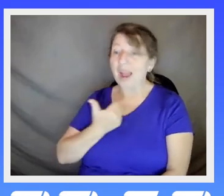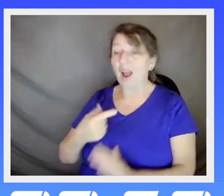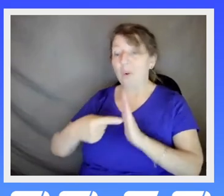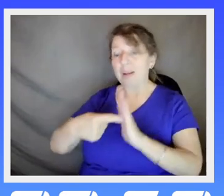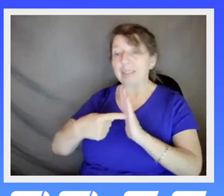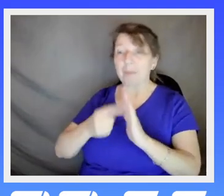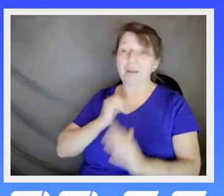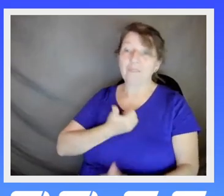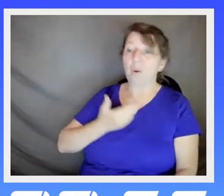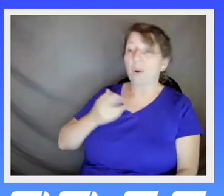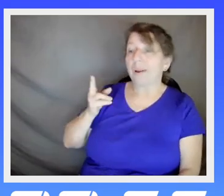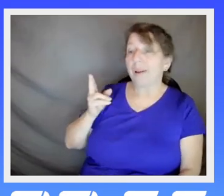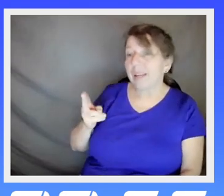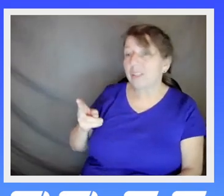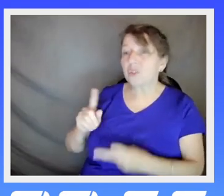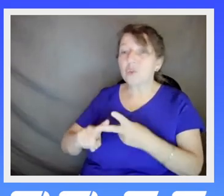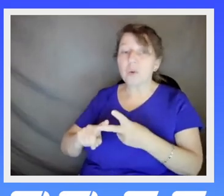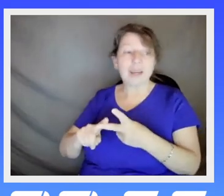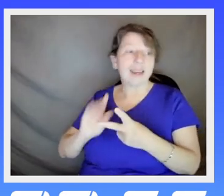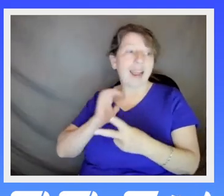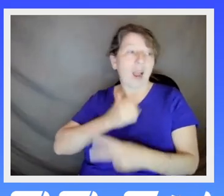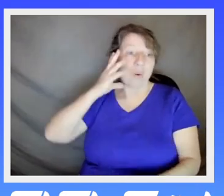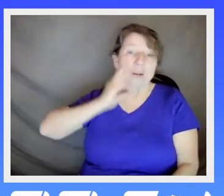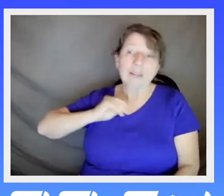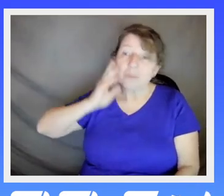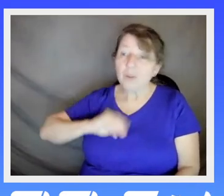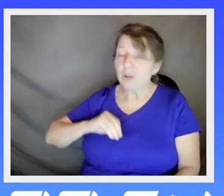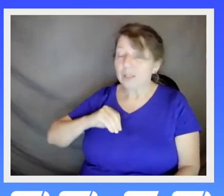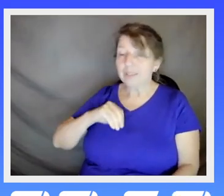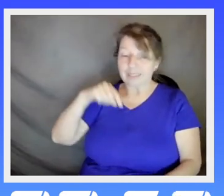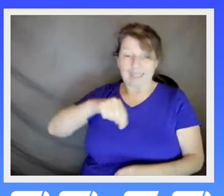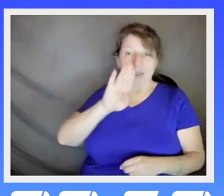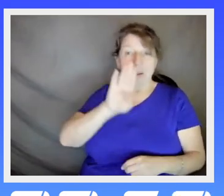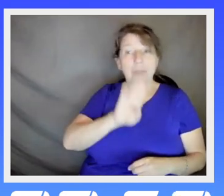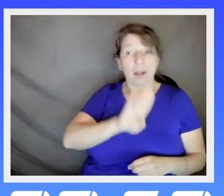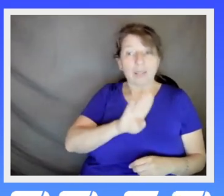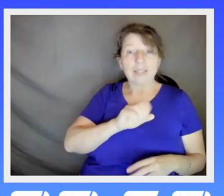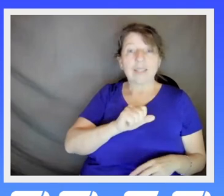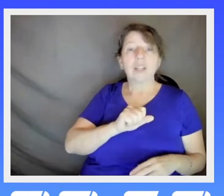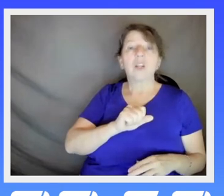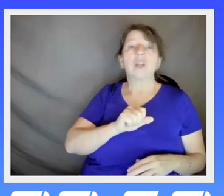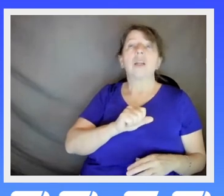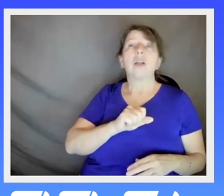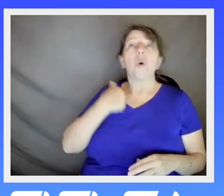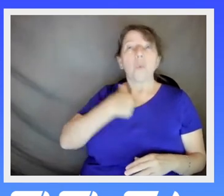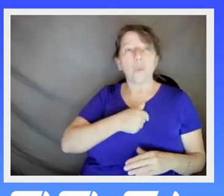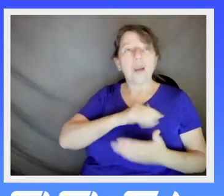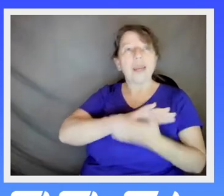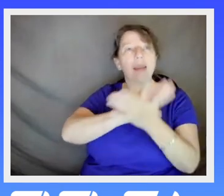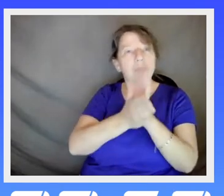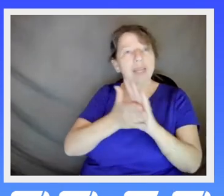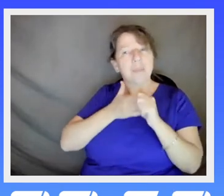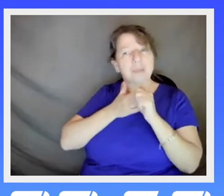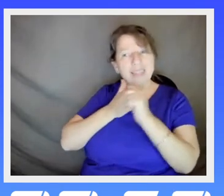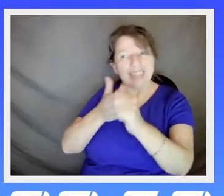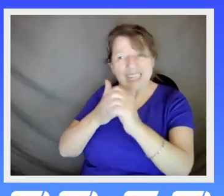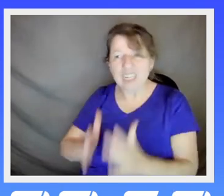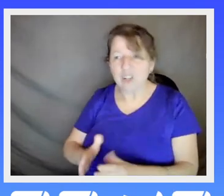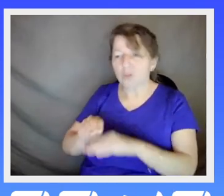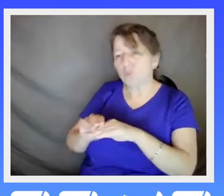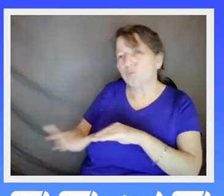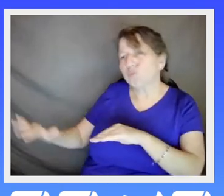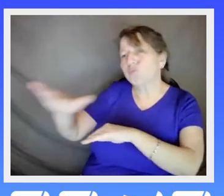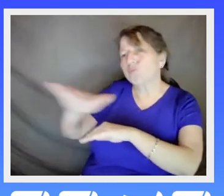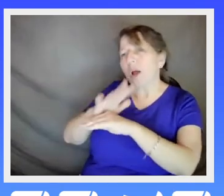the milestones and markers that we celebrate in Boston were examples where Boston led the way and truly had an impact far beyond our